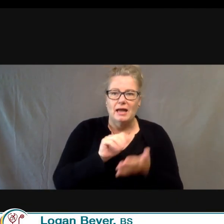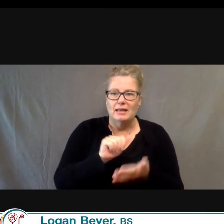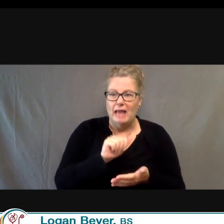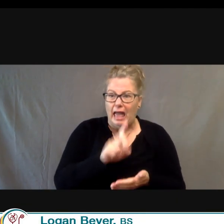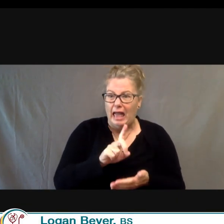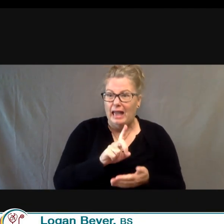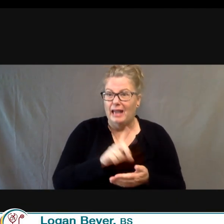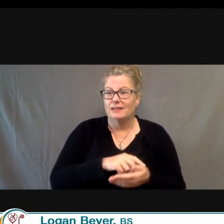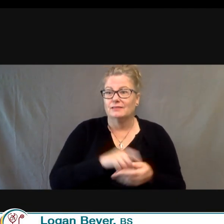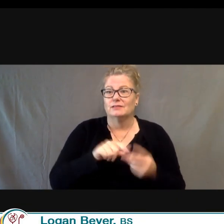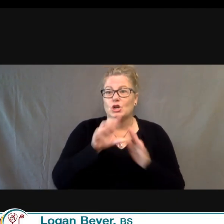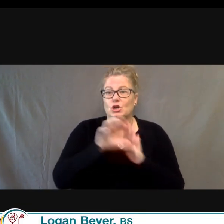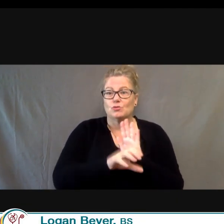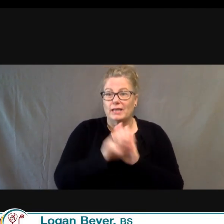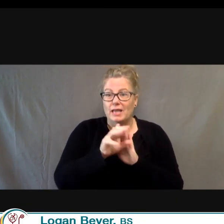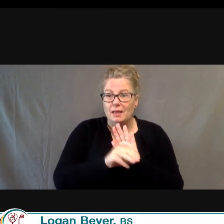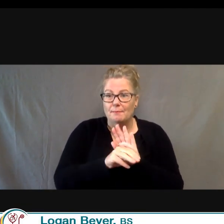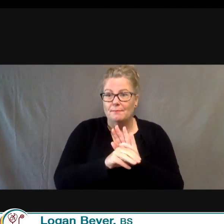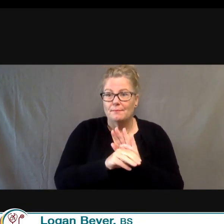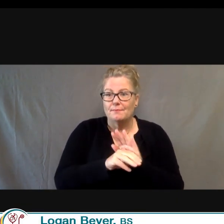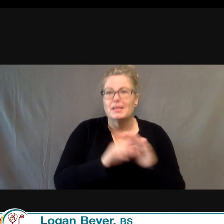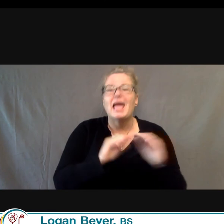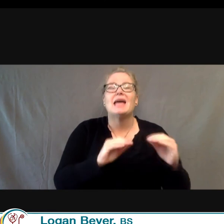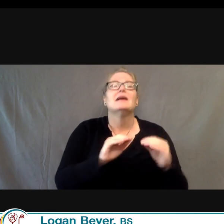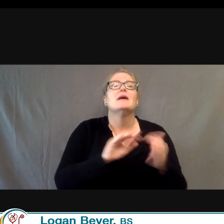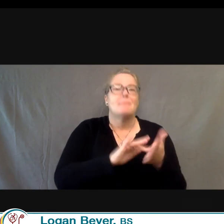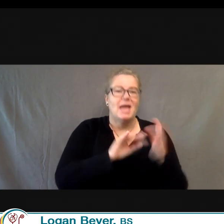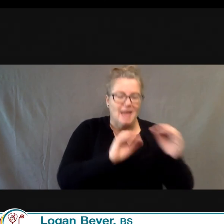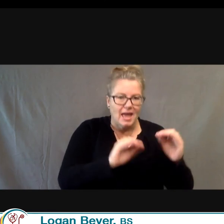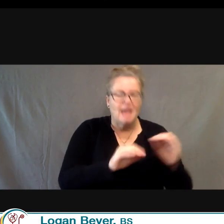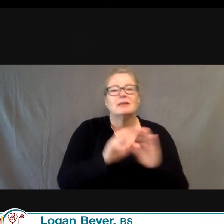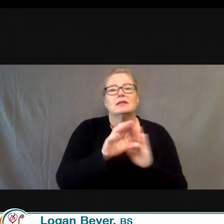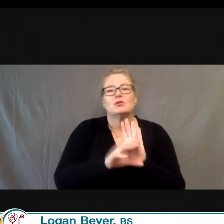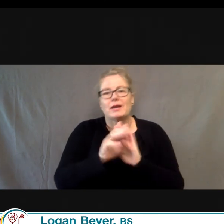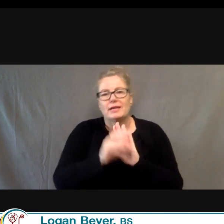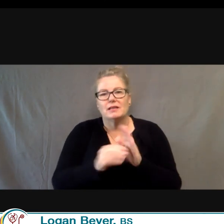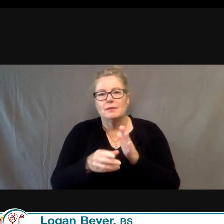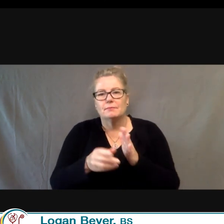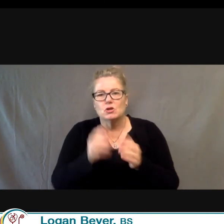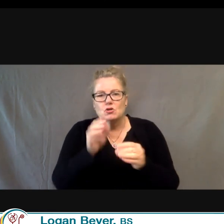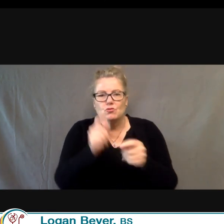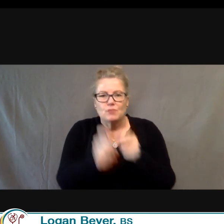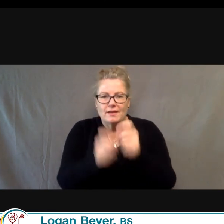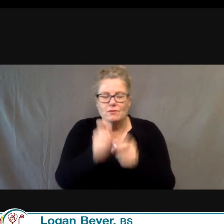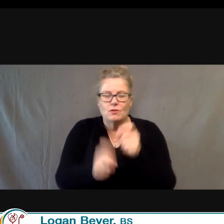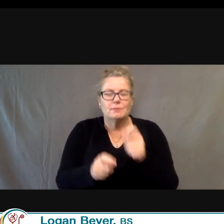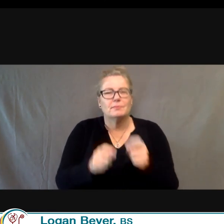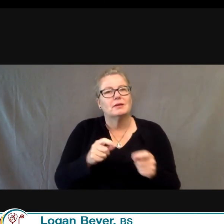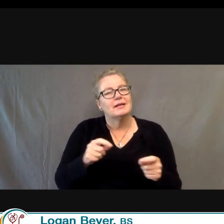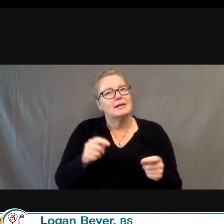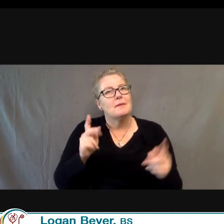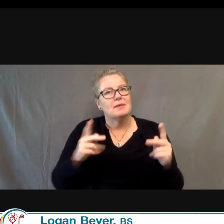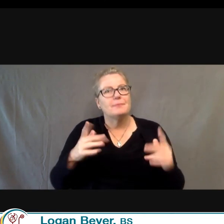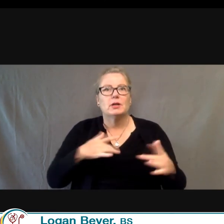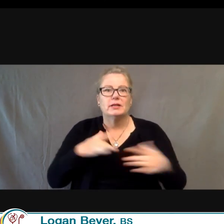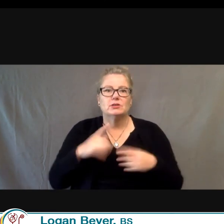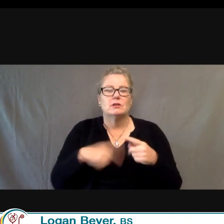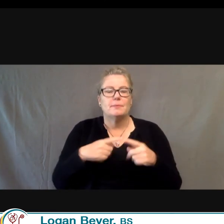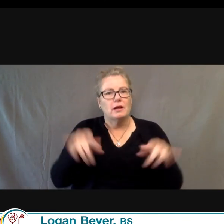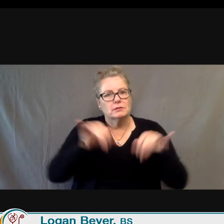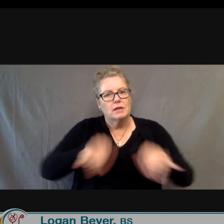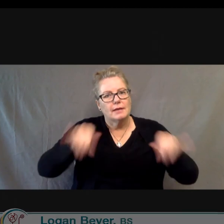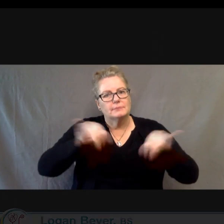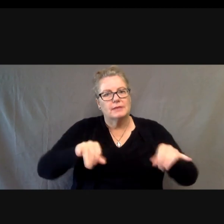things are very piecemeal and that folks get the same content over and over again. And one of the things I think that